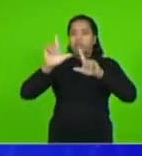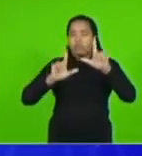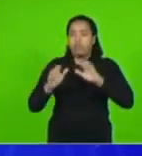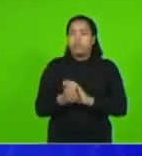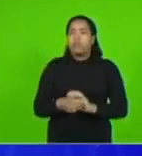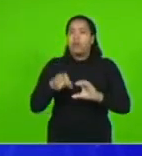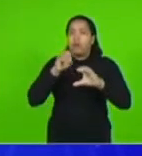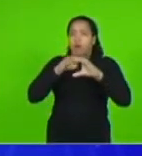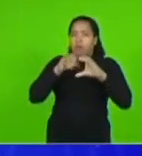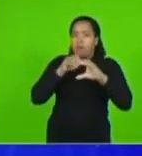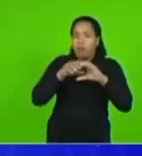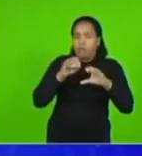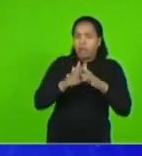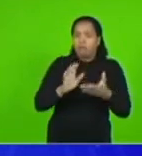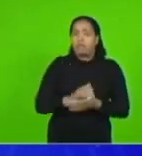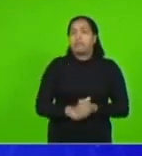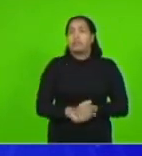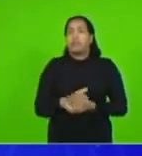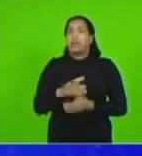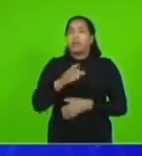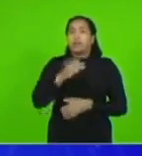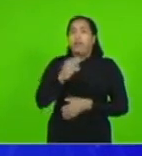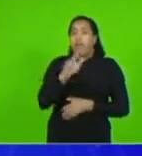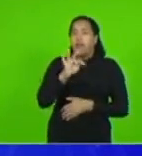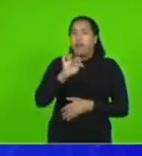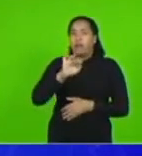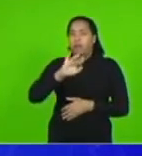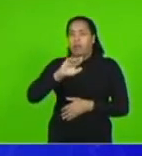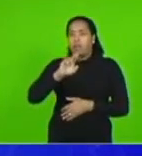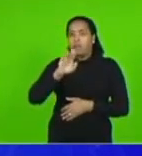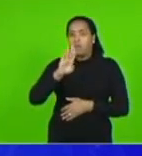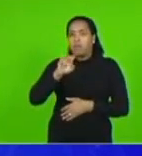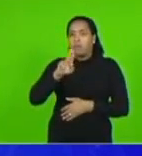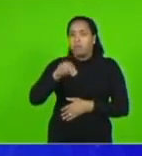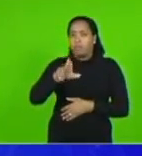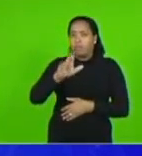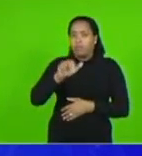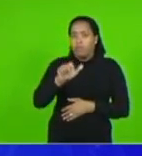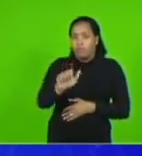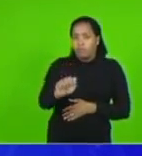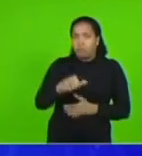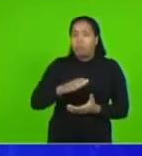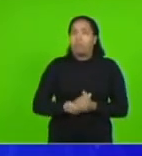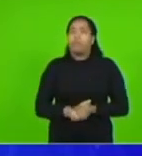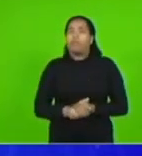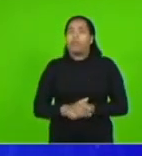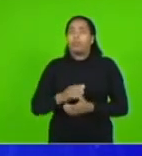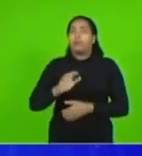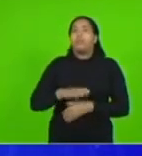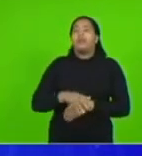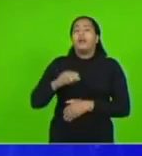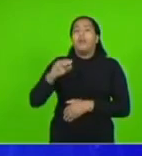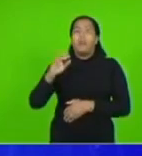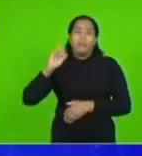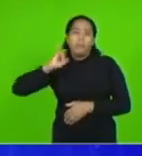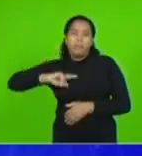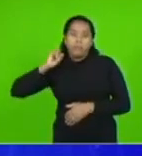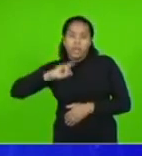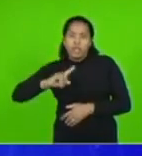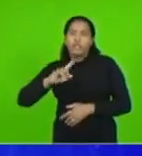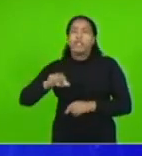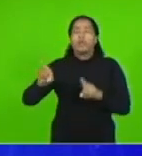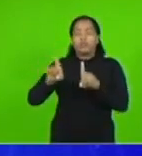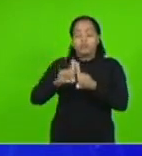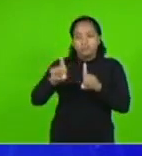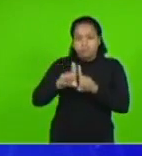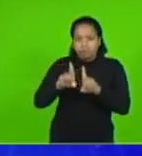this event that we had was all over the newspapers, and multiple newspapers were broadcasting about this event